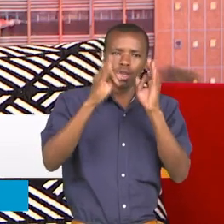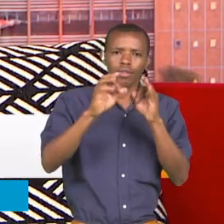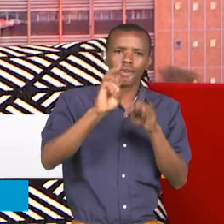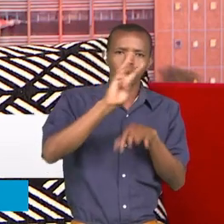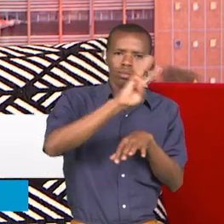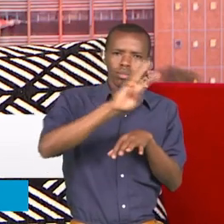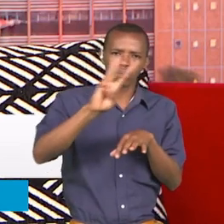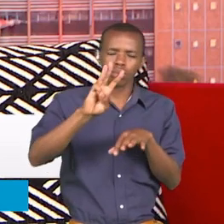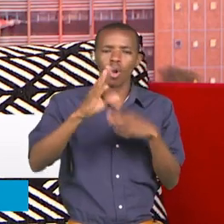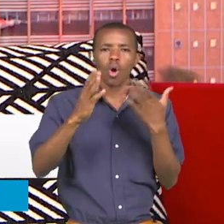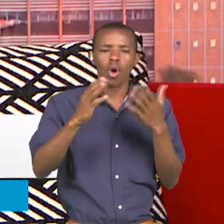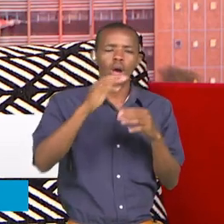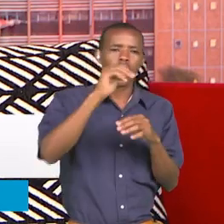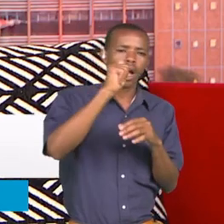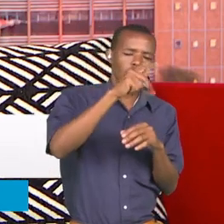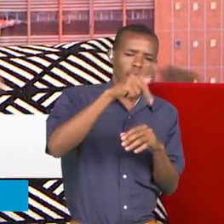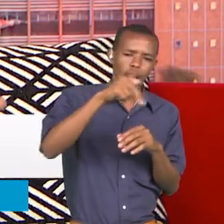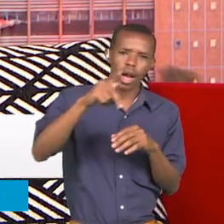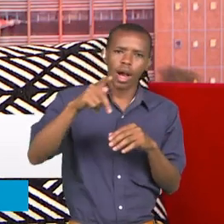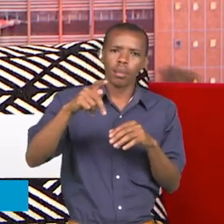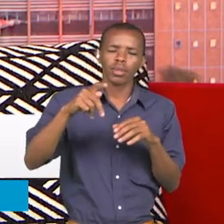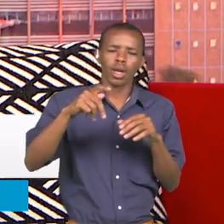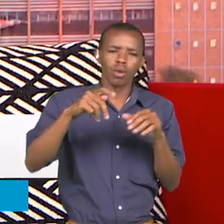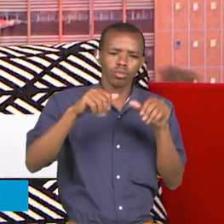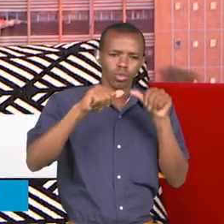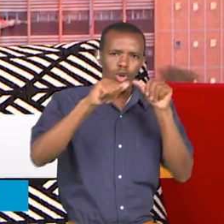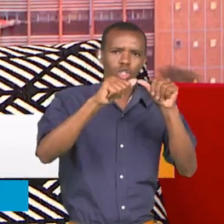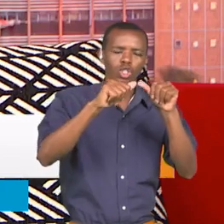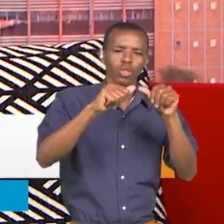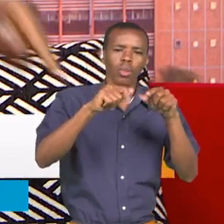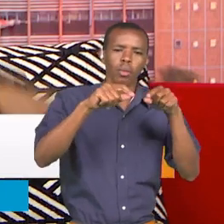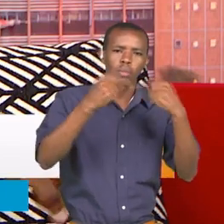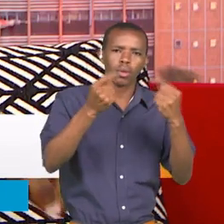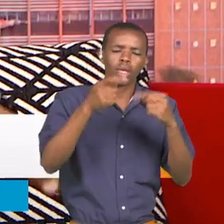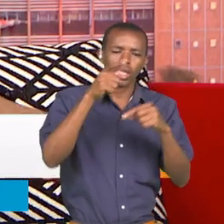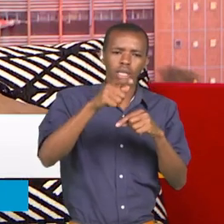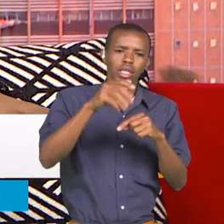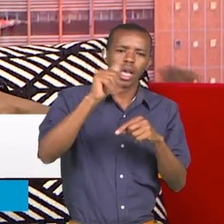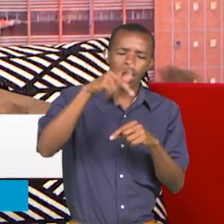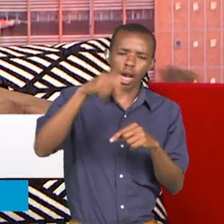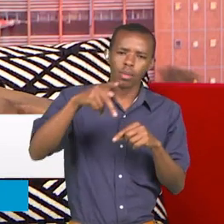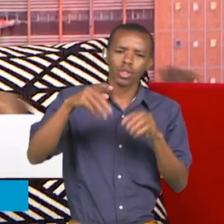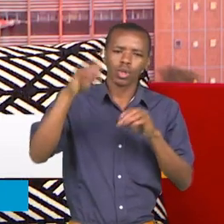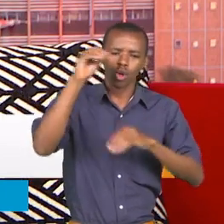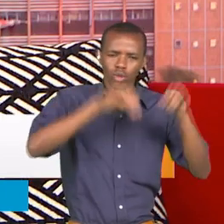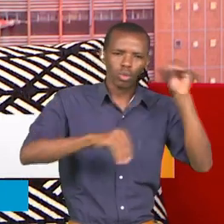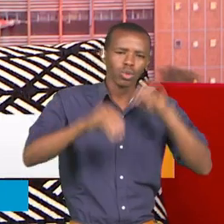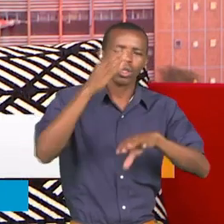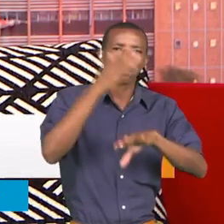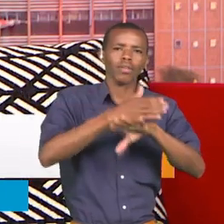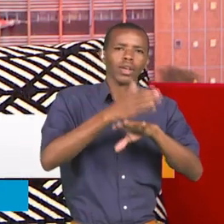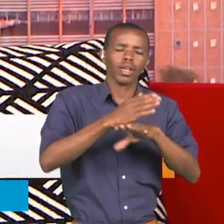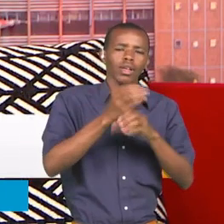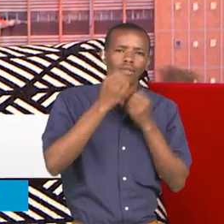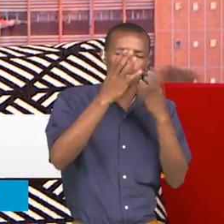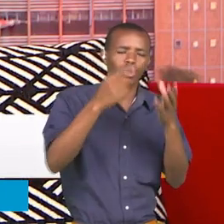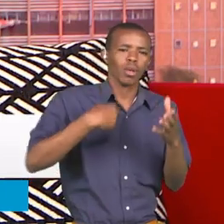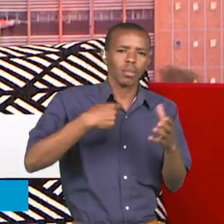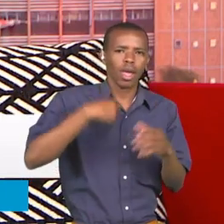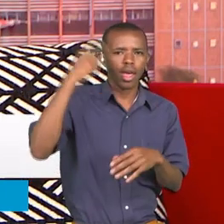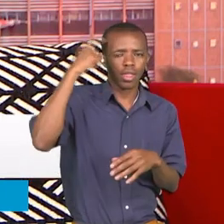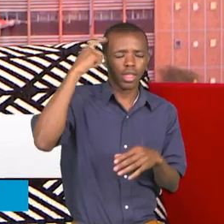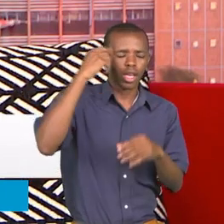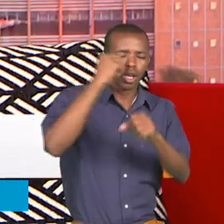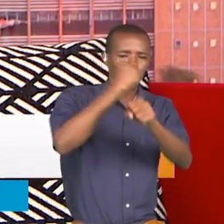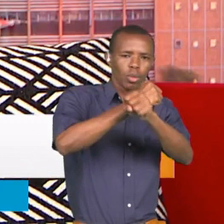or an app is continuing that infringement, then that app is contributing to that infringement. Okay. So I suppose as a way to